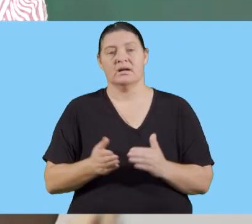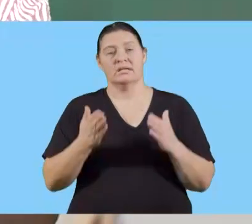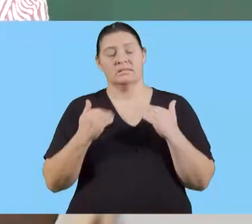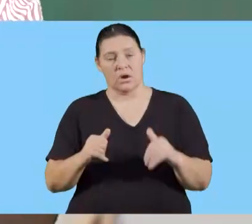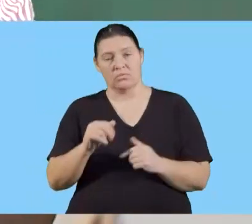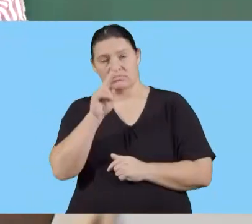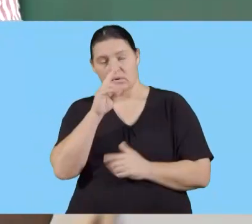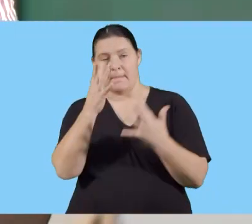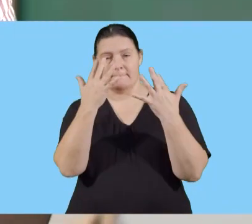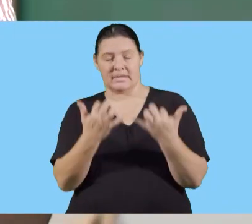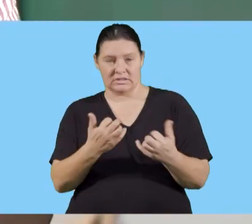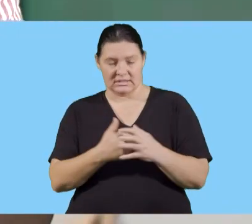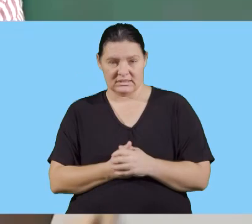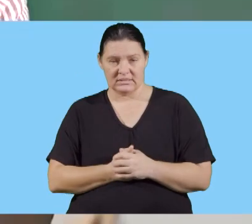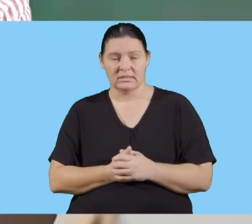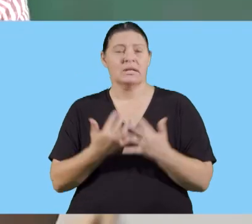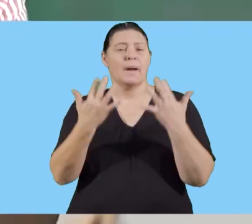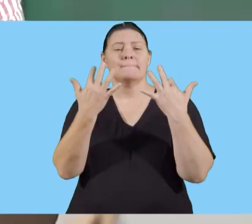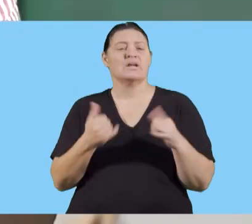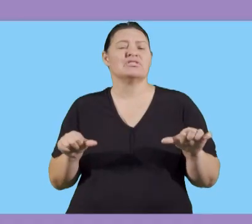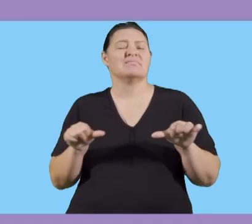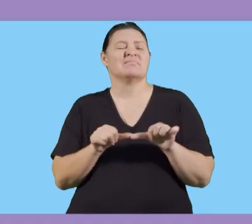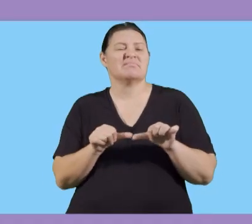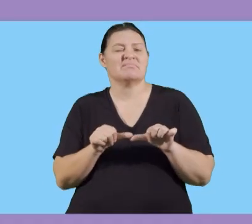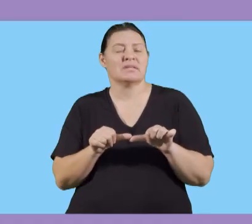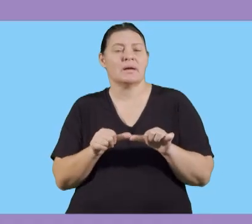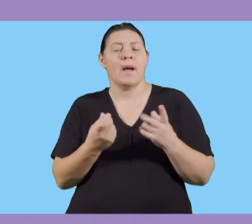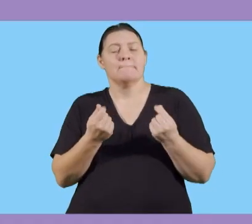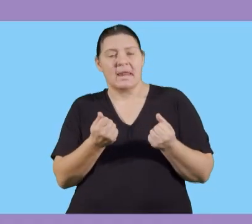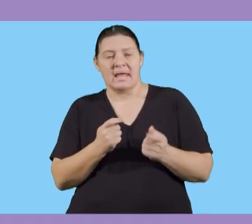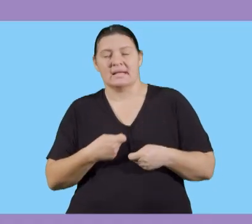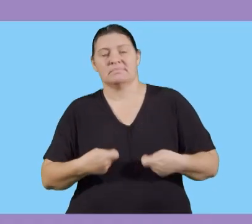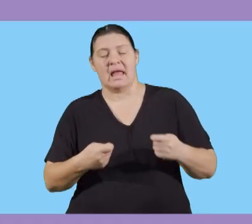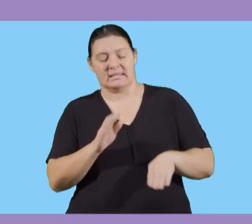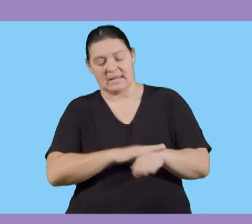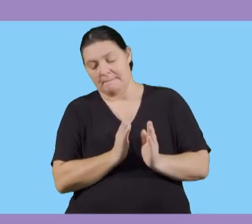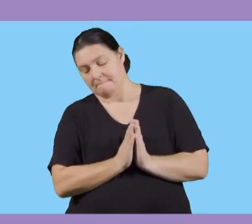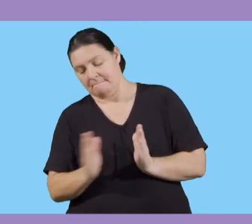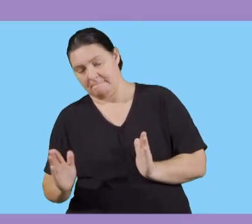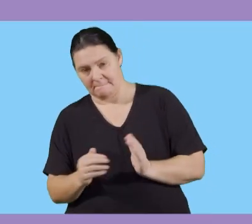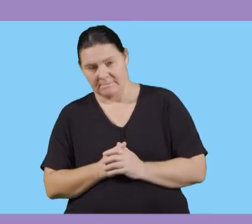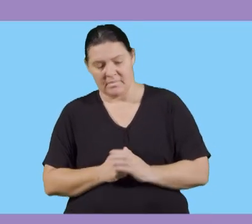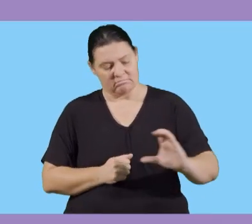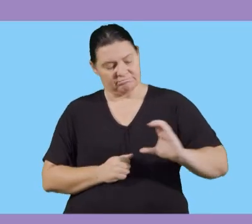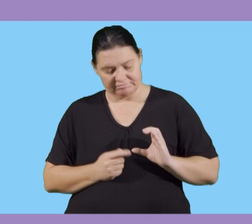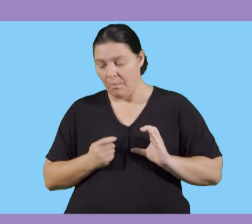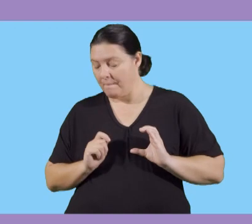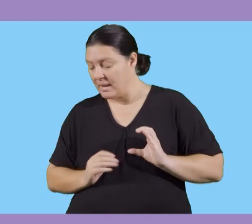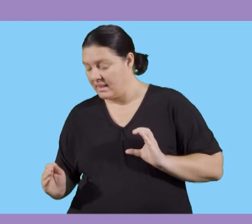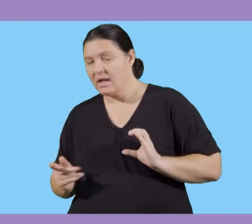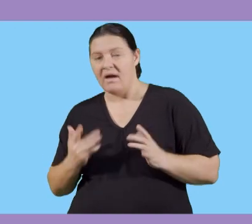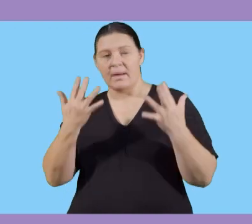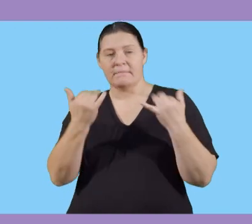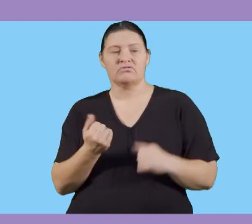we are going to move on to budget. So a budget is an estimate of money to be spent for a certain period of time. For